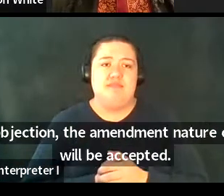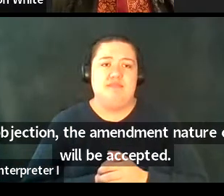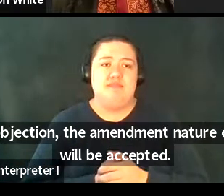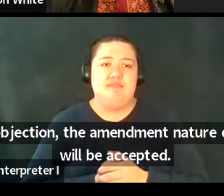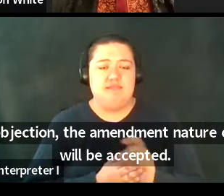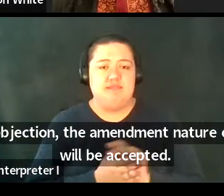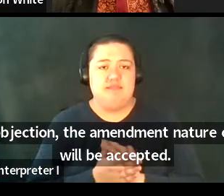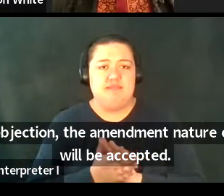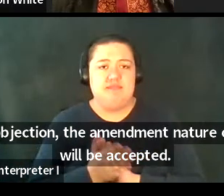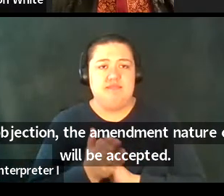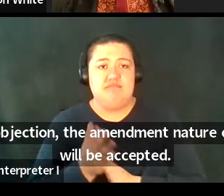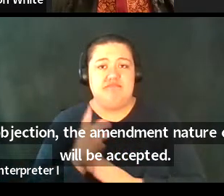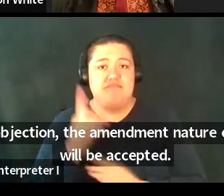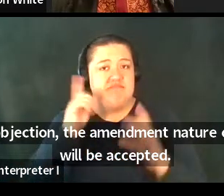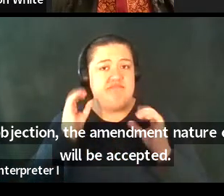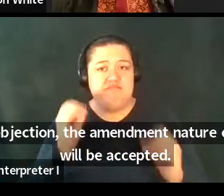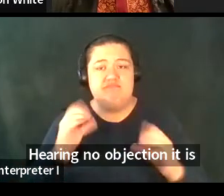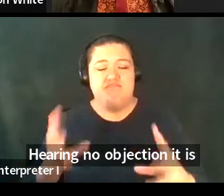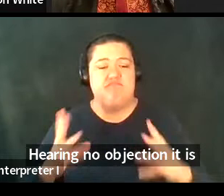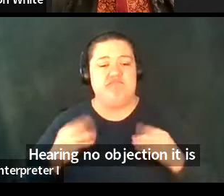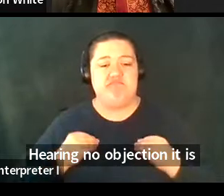Hearing no objection, it is accepted.